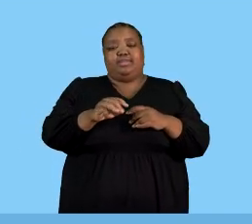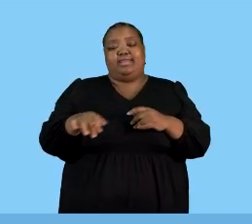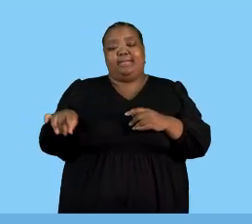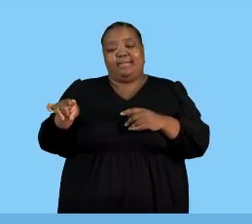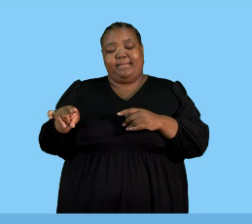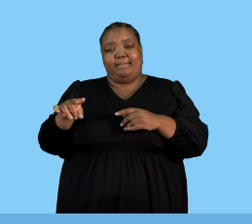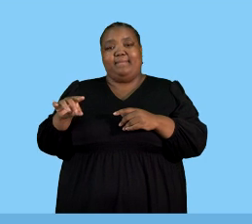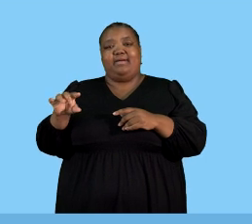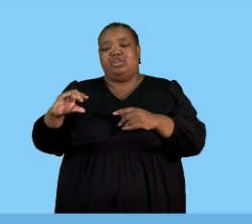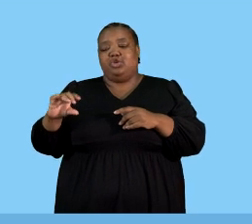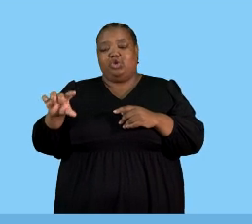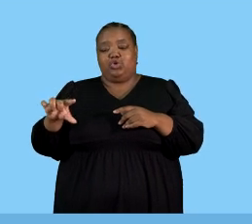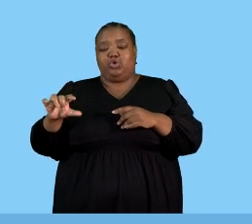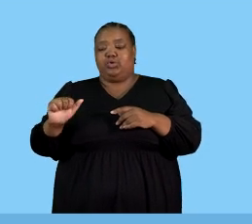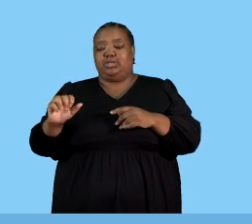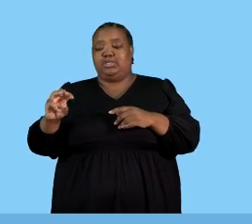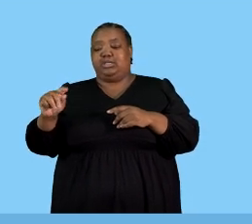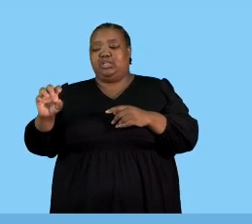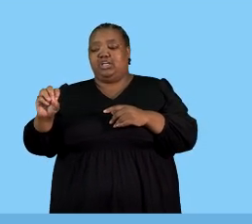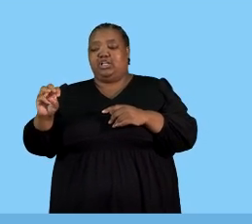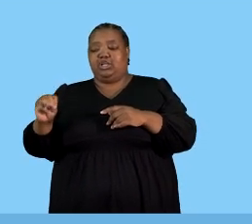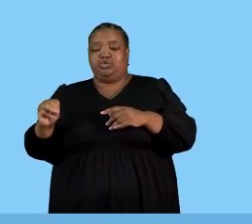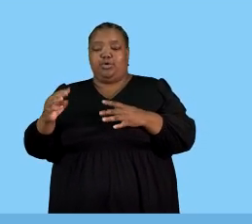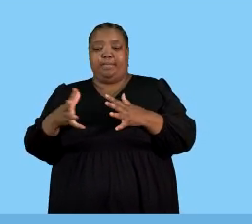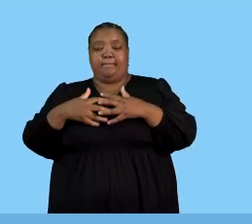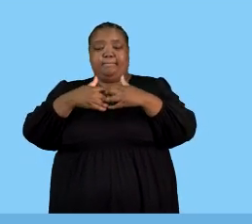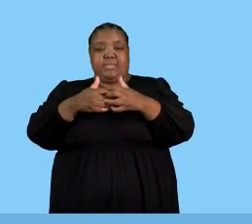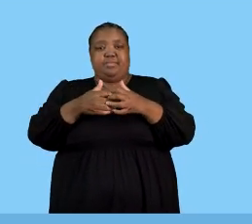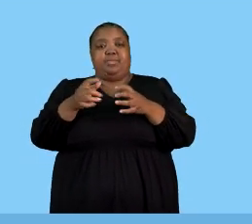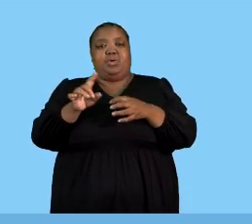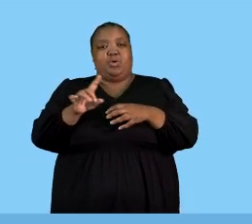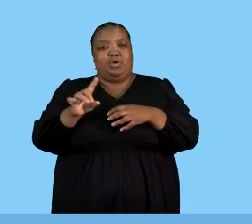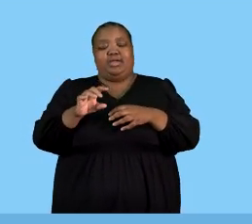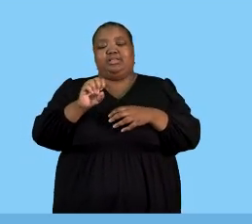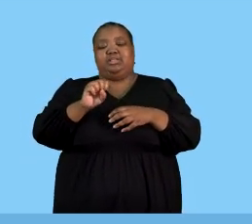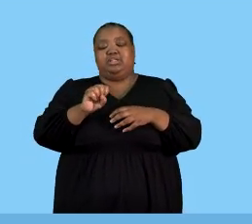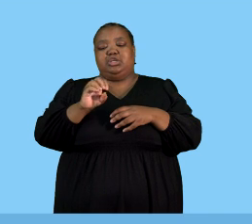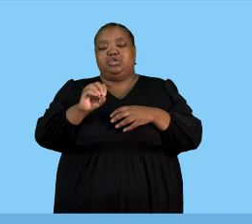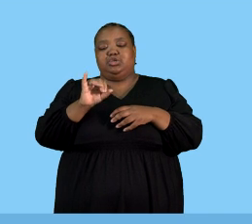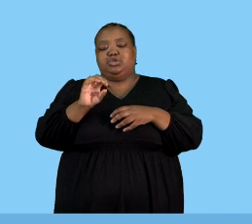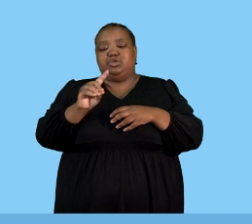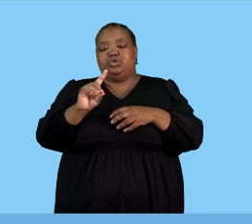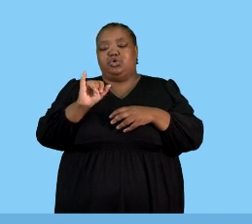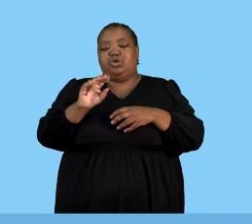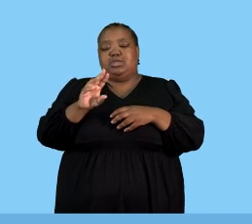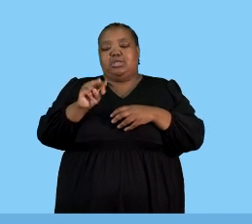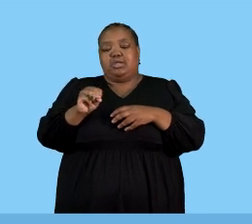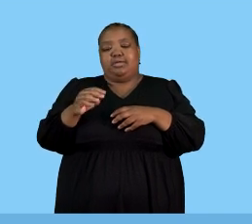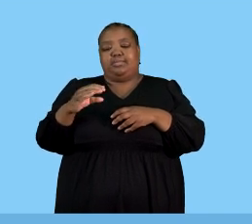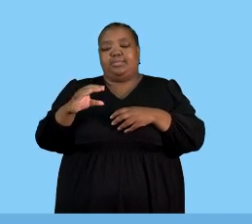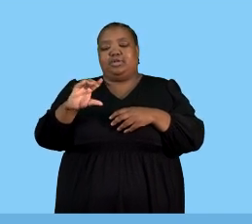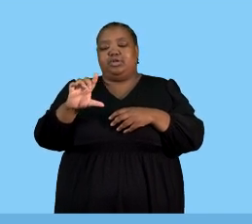react with the remaining chlorine atom again to form the sodium chloride, which is one sodium